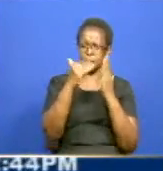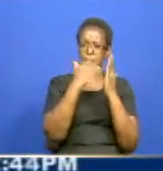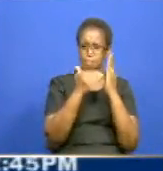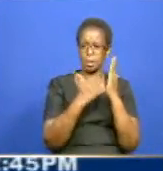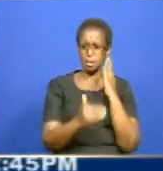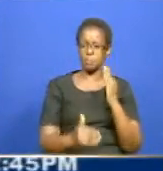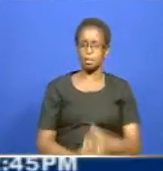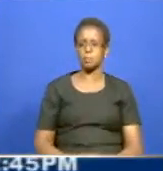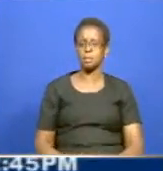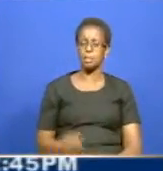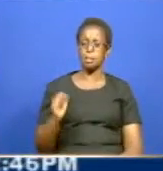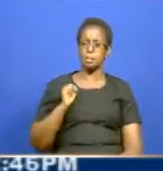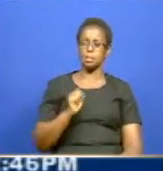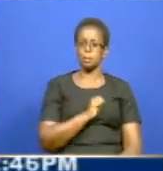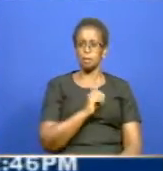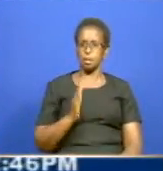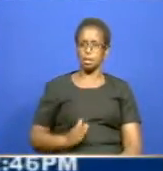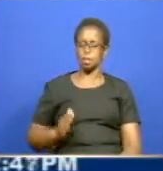Loitiptip.